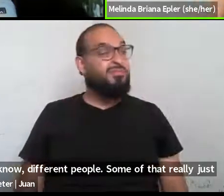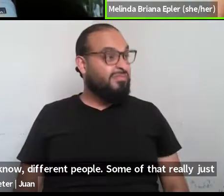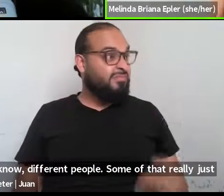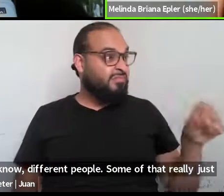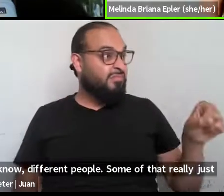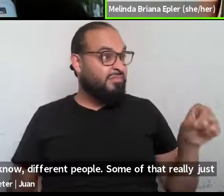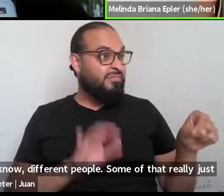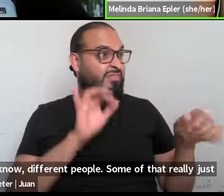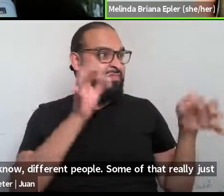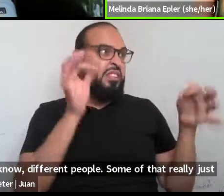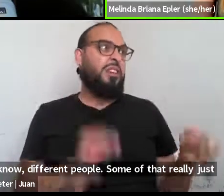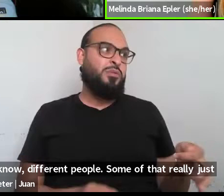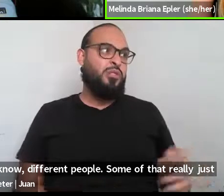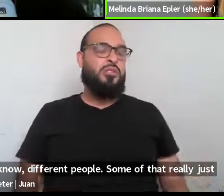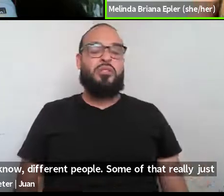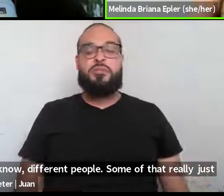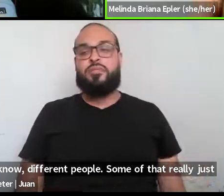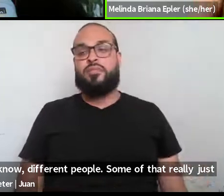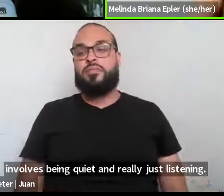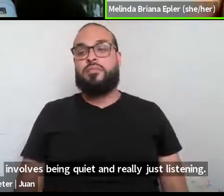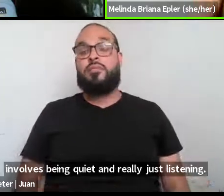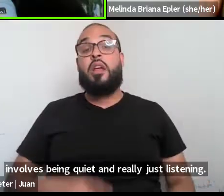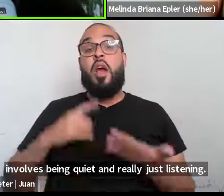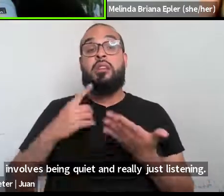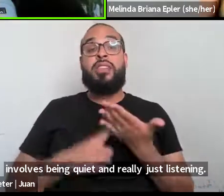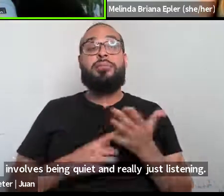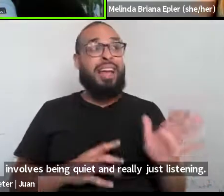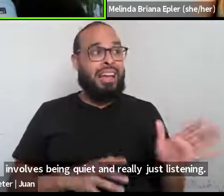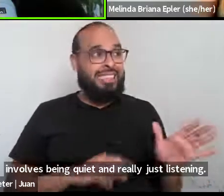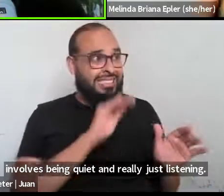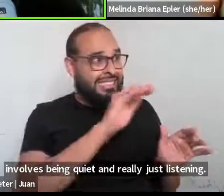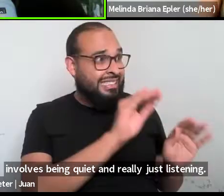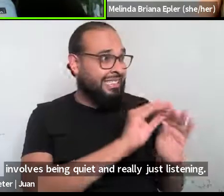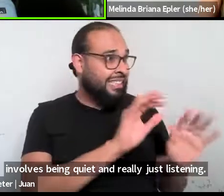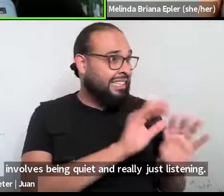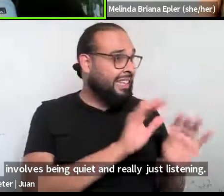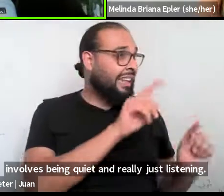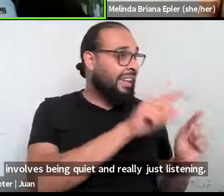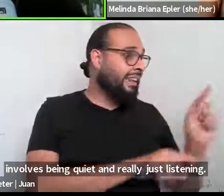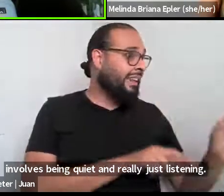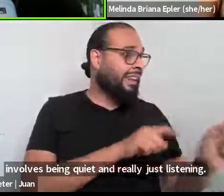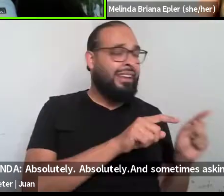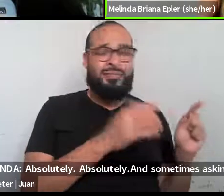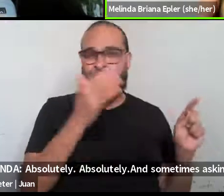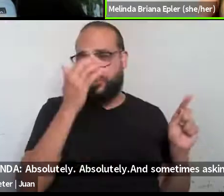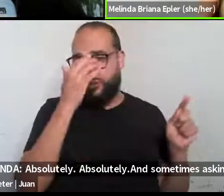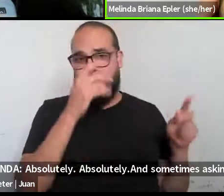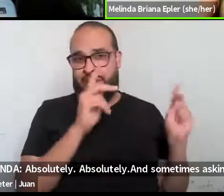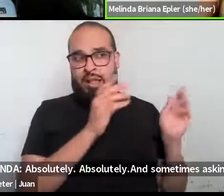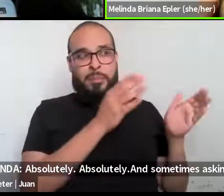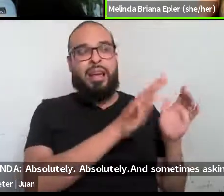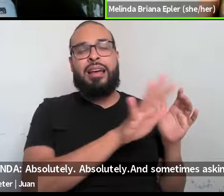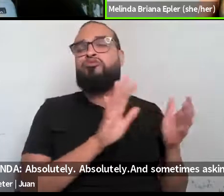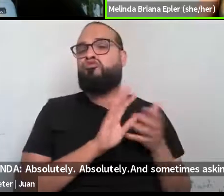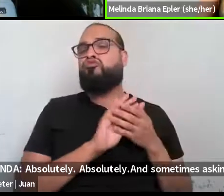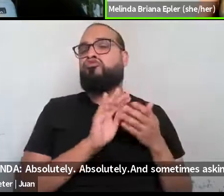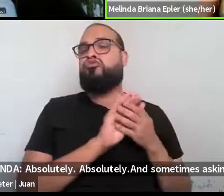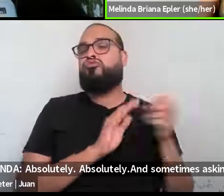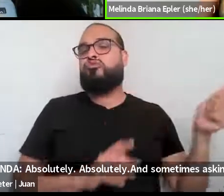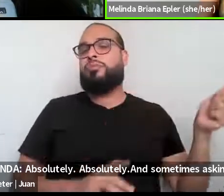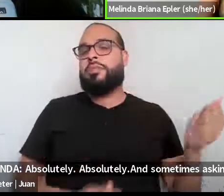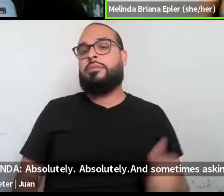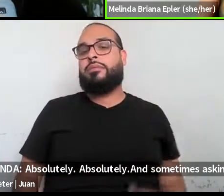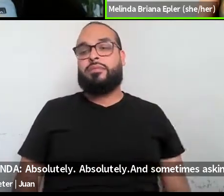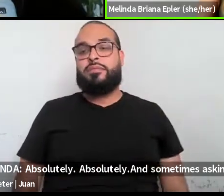Absolutely. Absolutely. And sometimes asking too, Yeah. Asking and giving people the space to say, yeah.